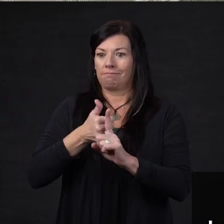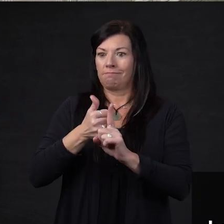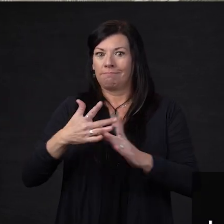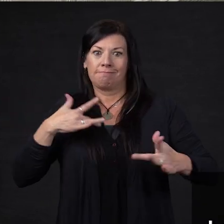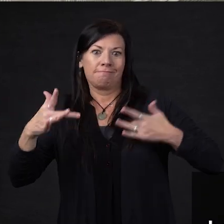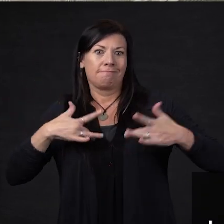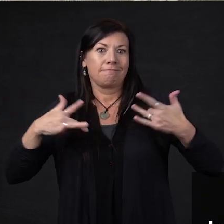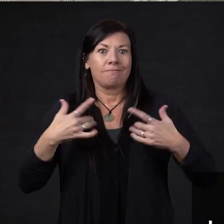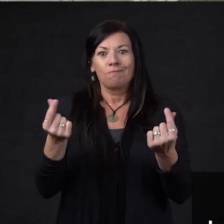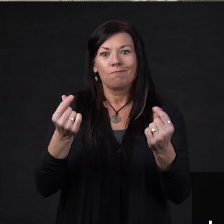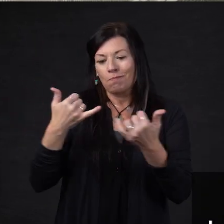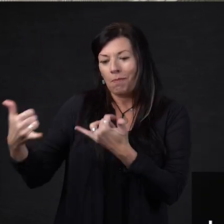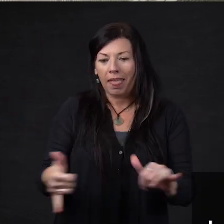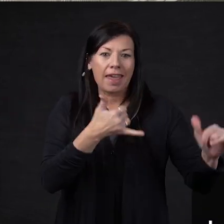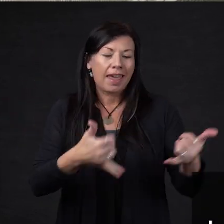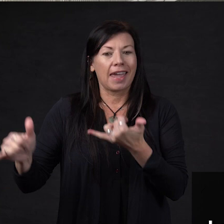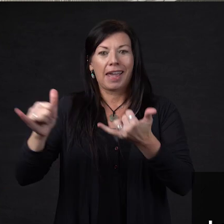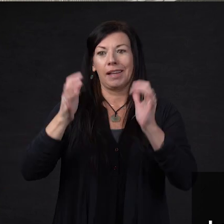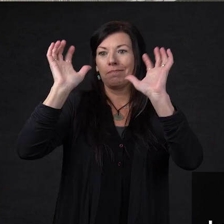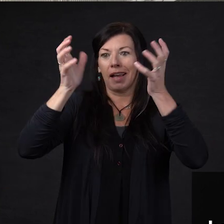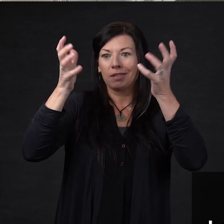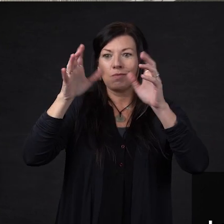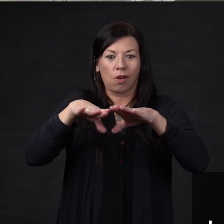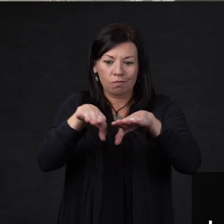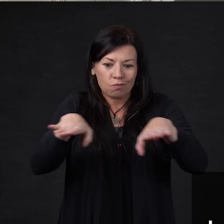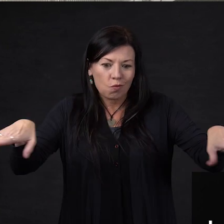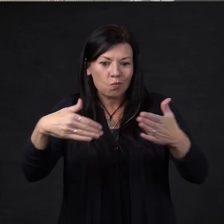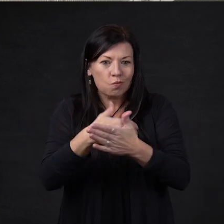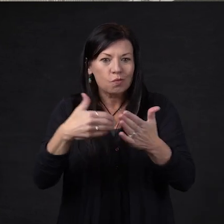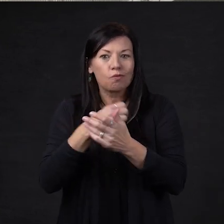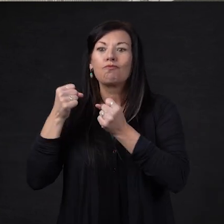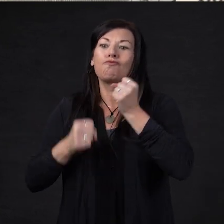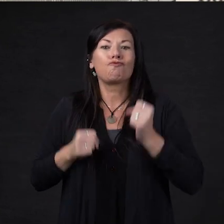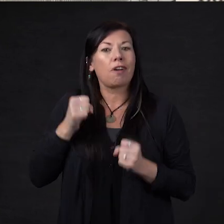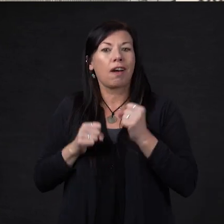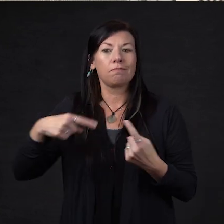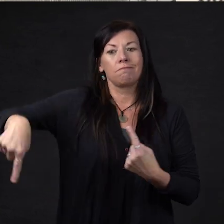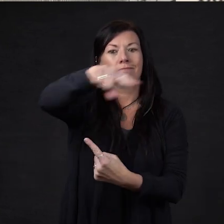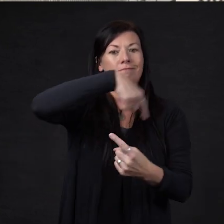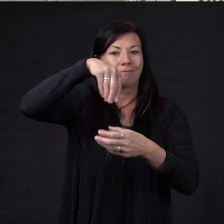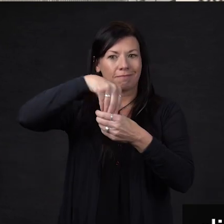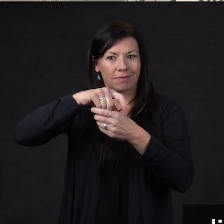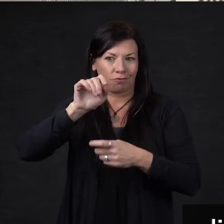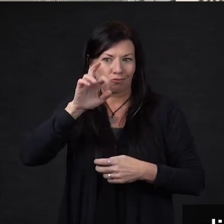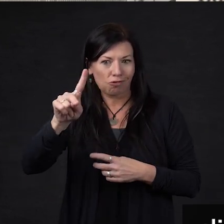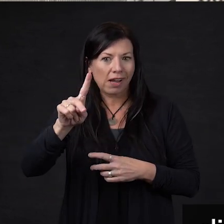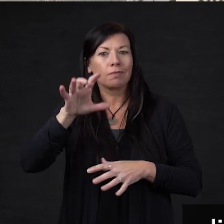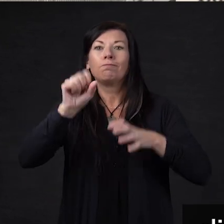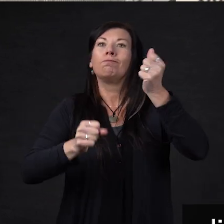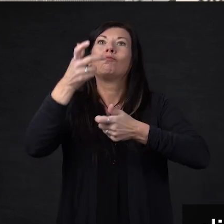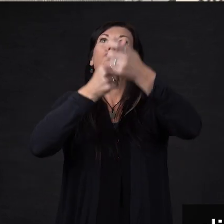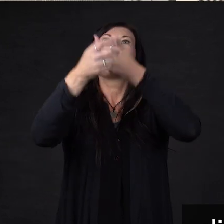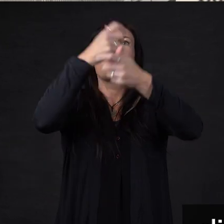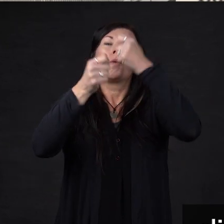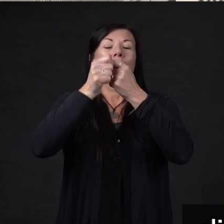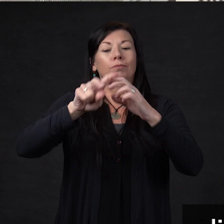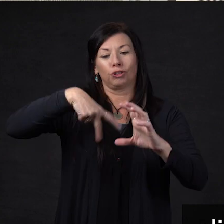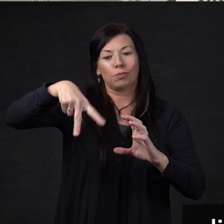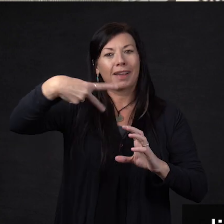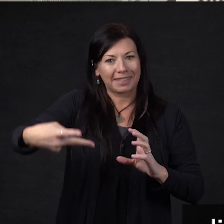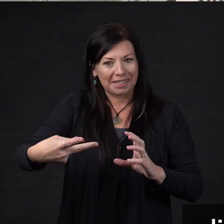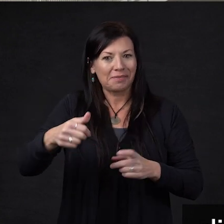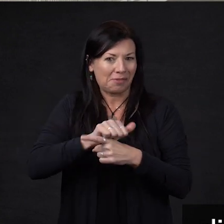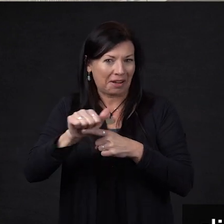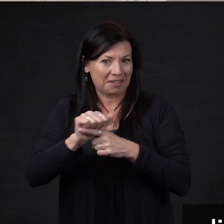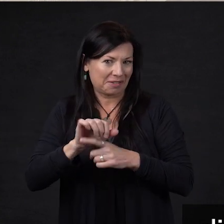and news clippings. Students were excited to play basketball in the new court, run on the indoor track, climb ropes, and practice